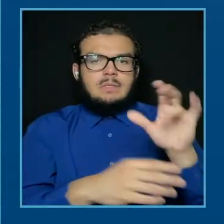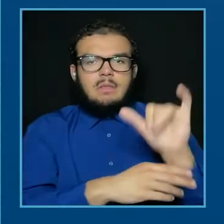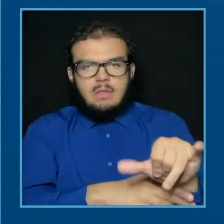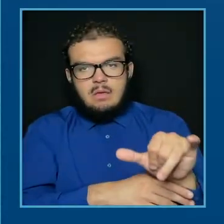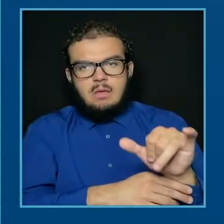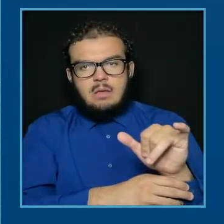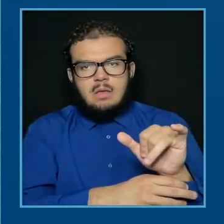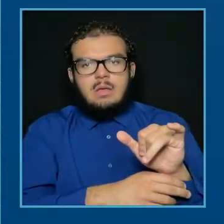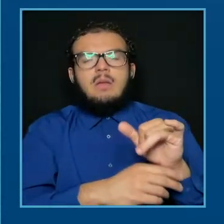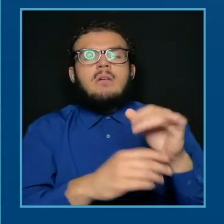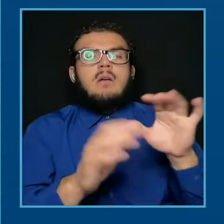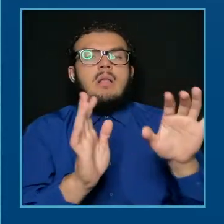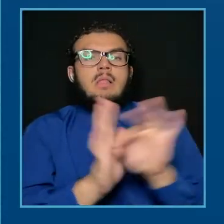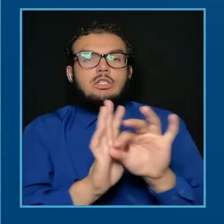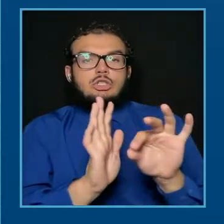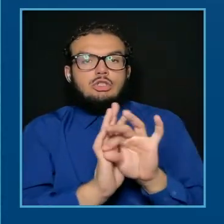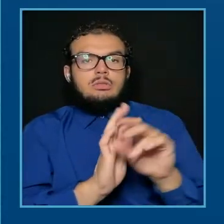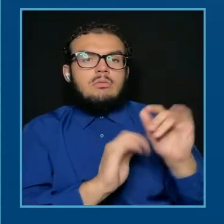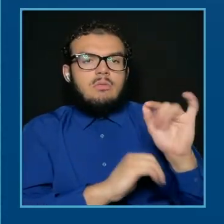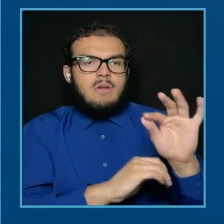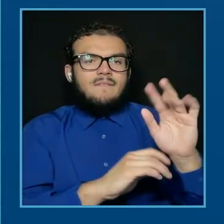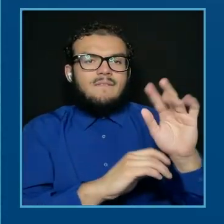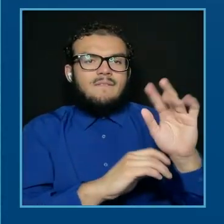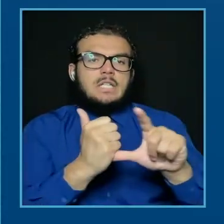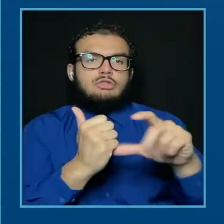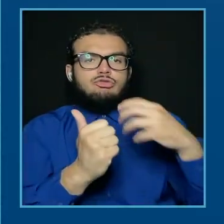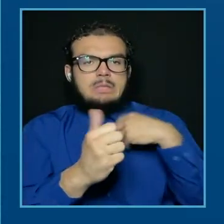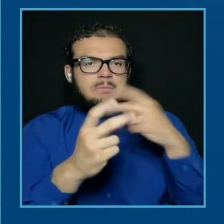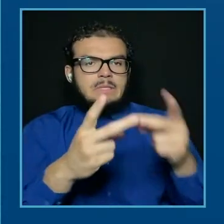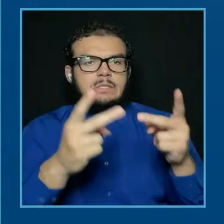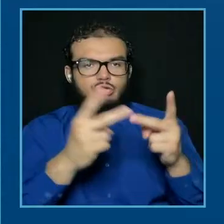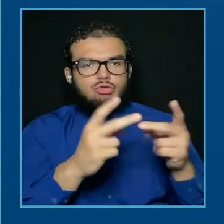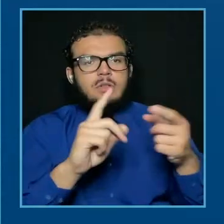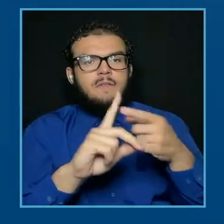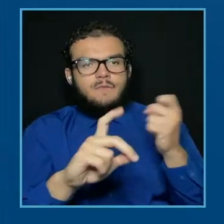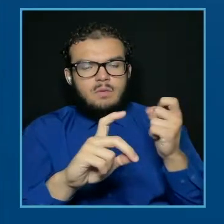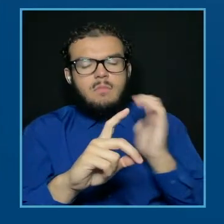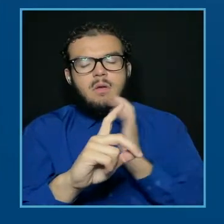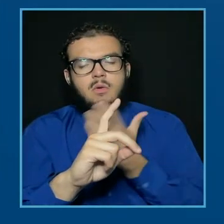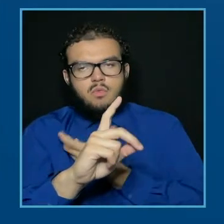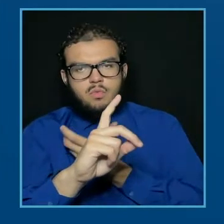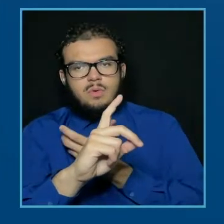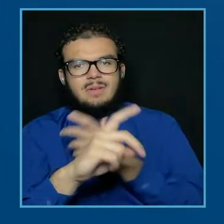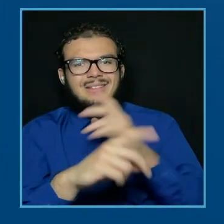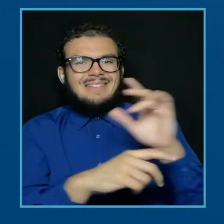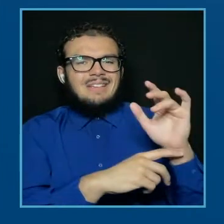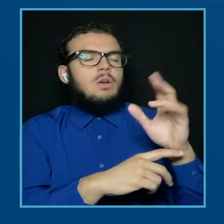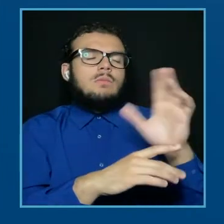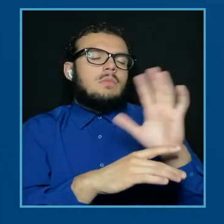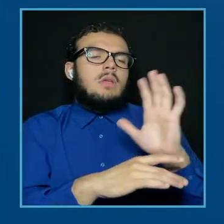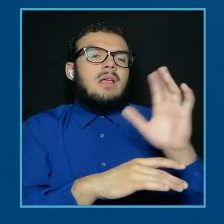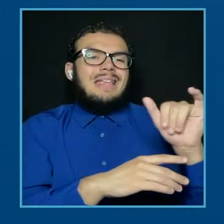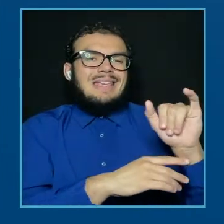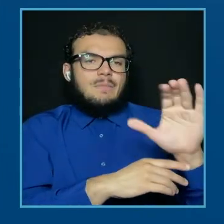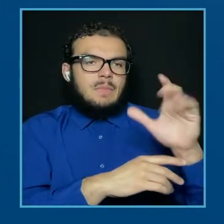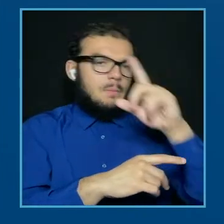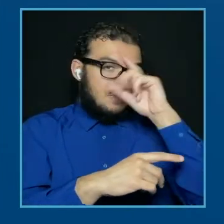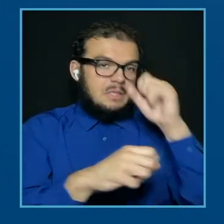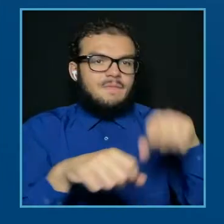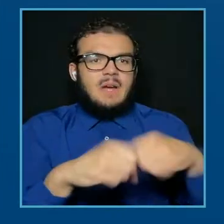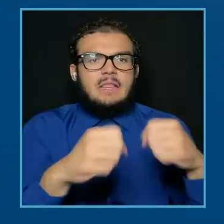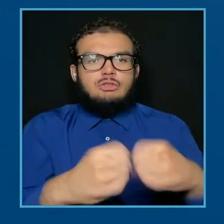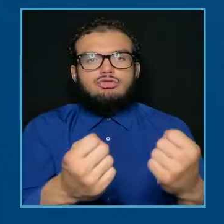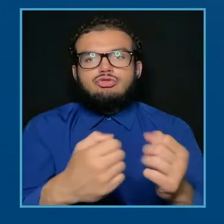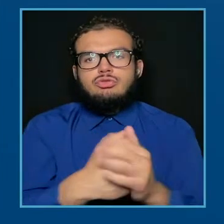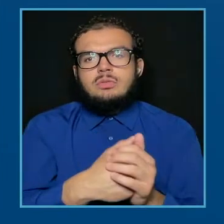the elections of the vice chair positions held by are incomplete due to violations. So you'd